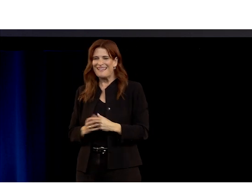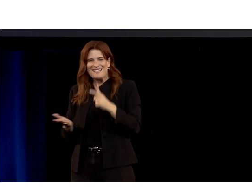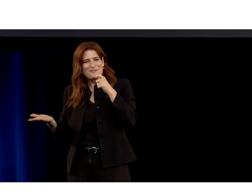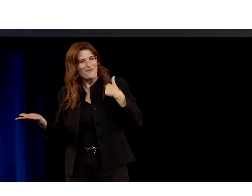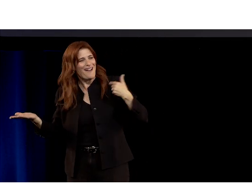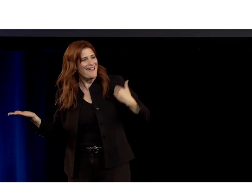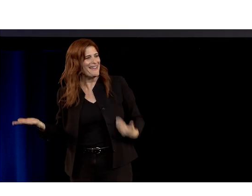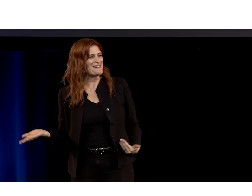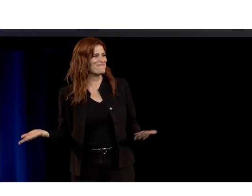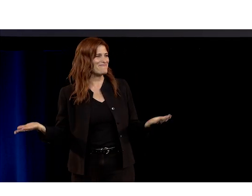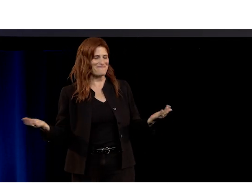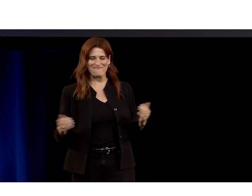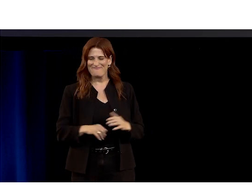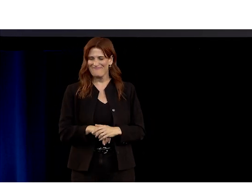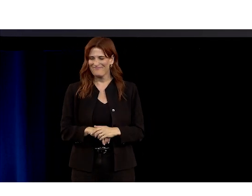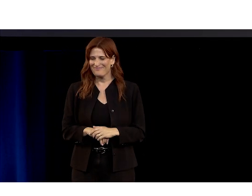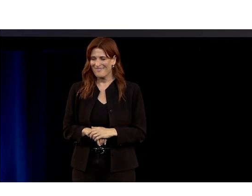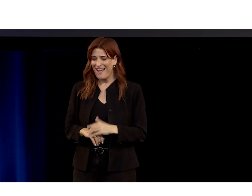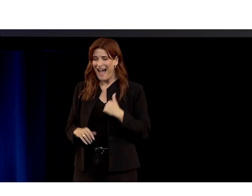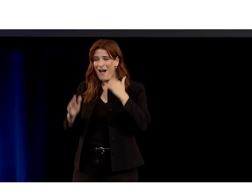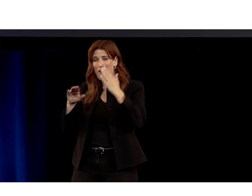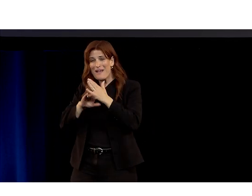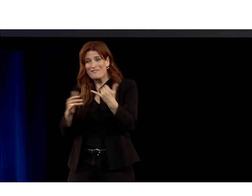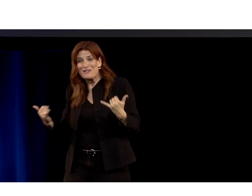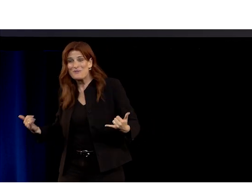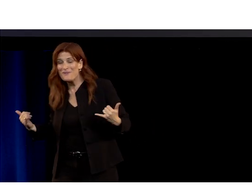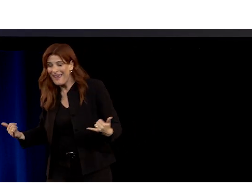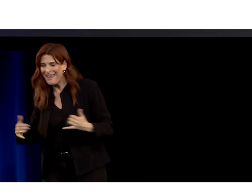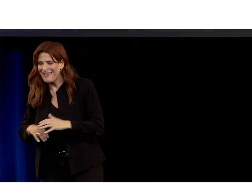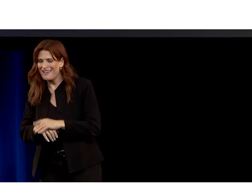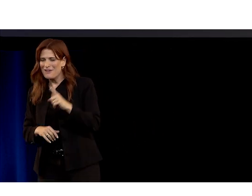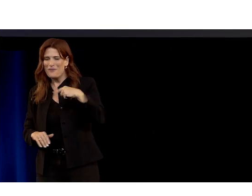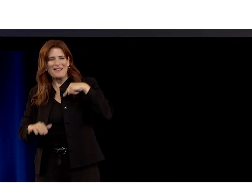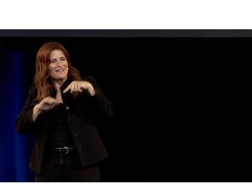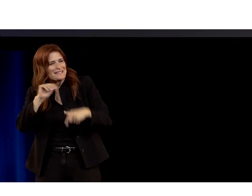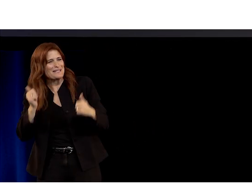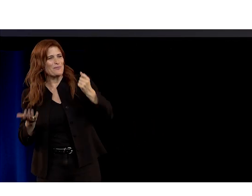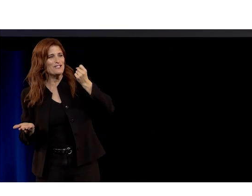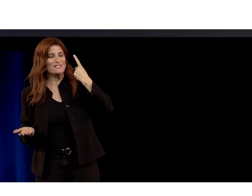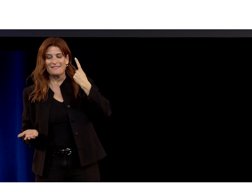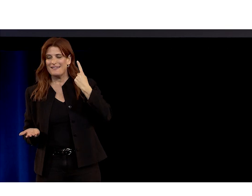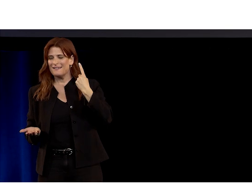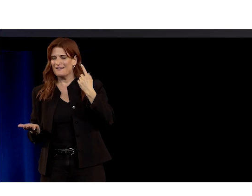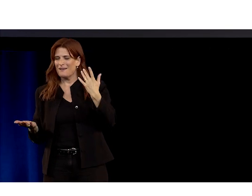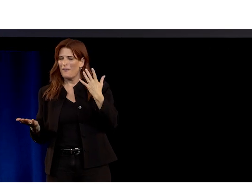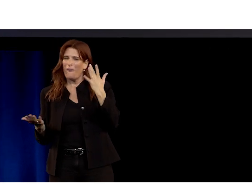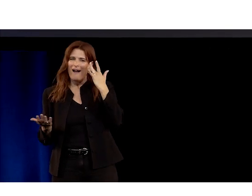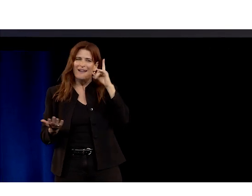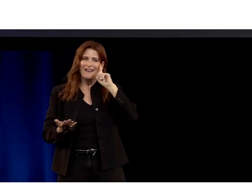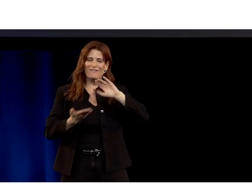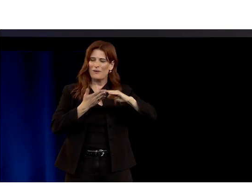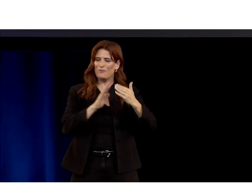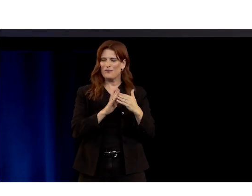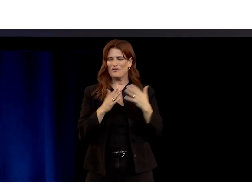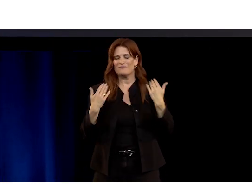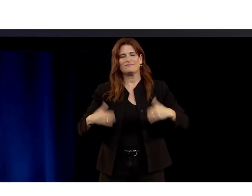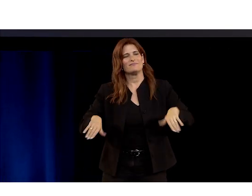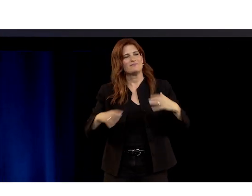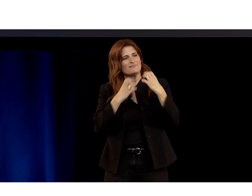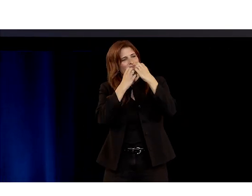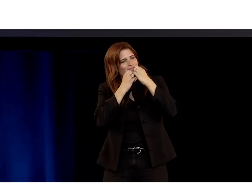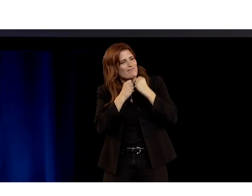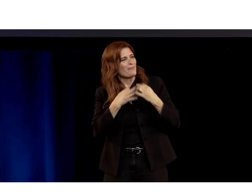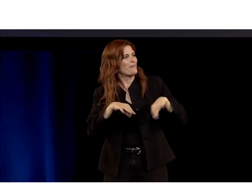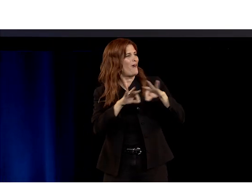purpose. It's who I am. And I hope that after today, you have a deeper understanding of why the deaf community